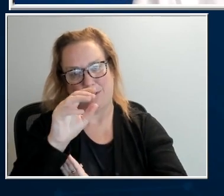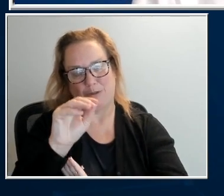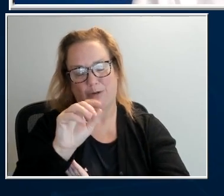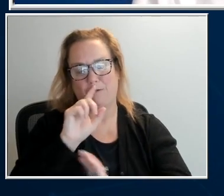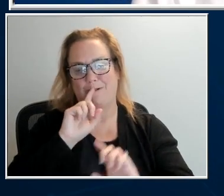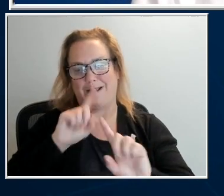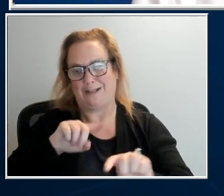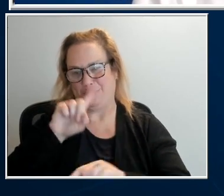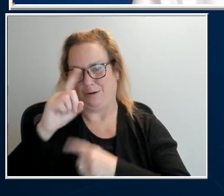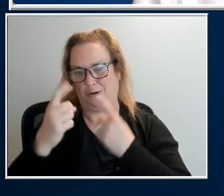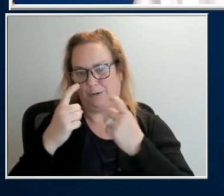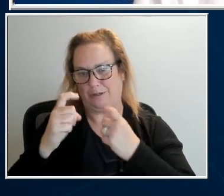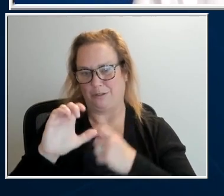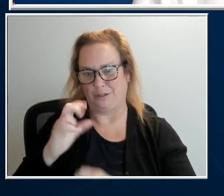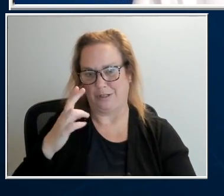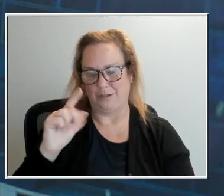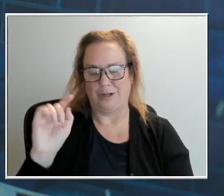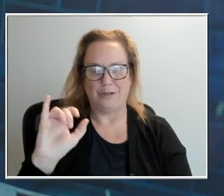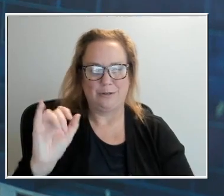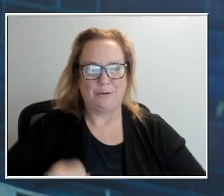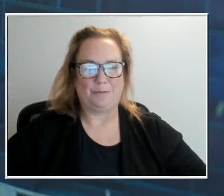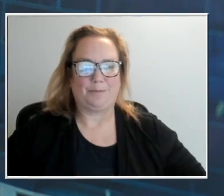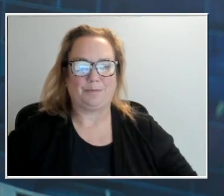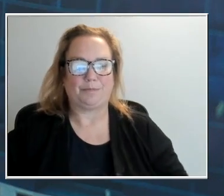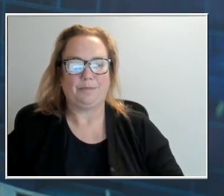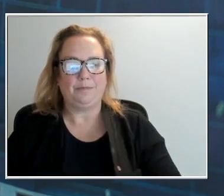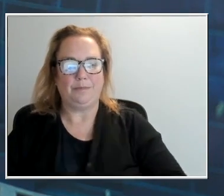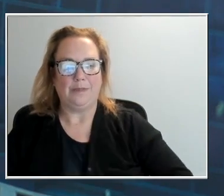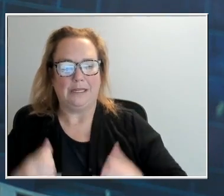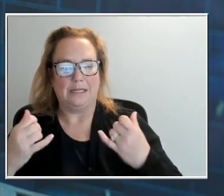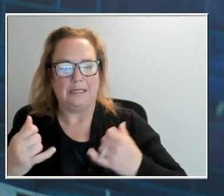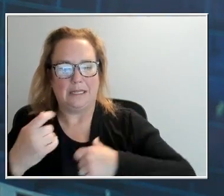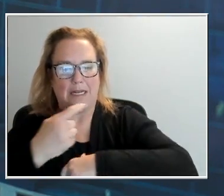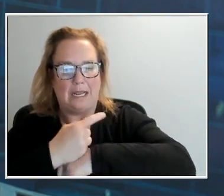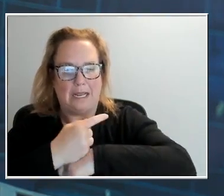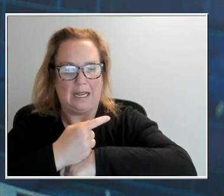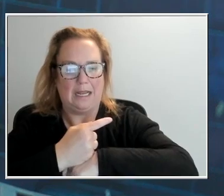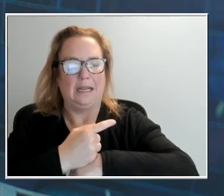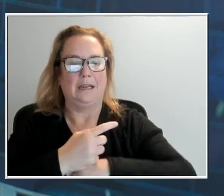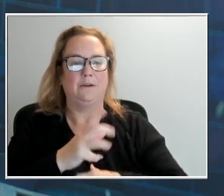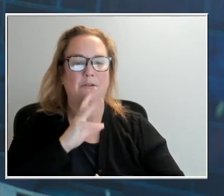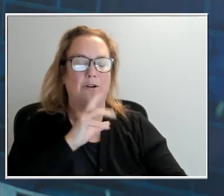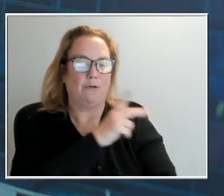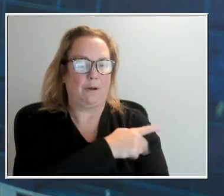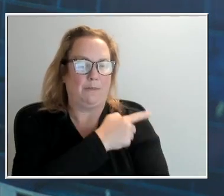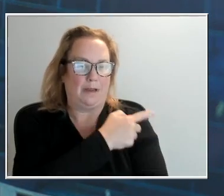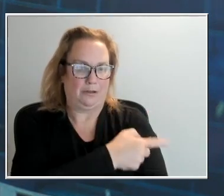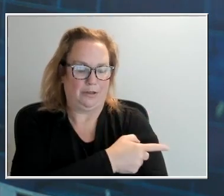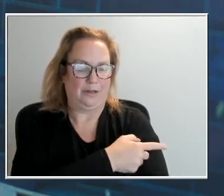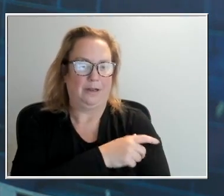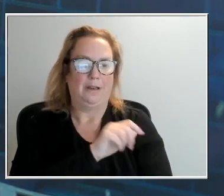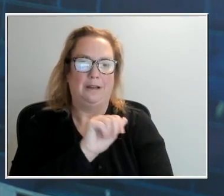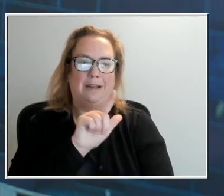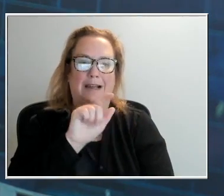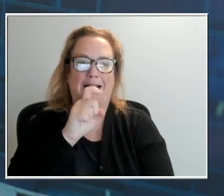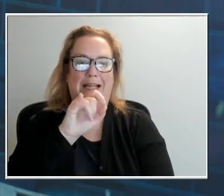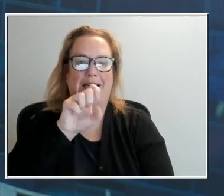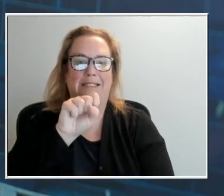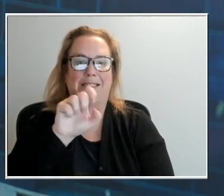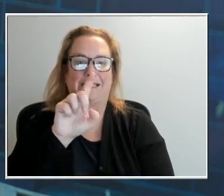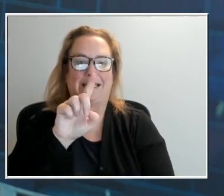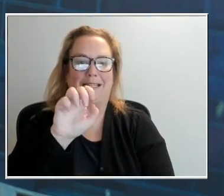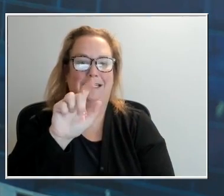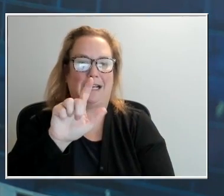questions in the chat. But today we'll start by hearing directly from a patient. Alexis Del Cid introduced us to someone who knew